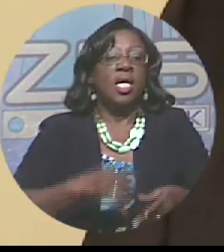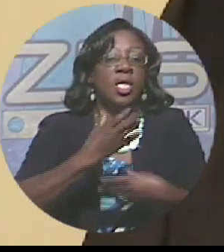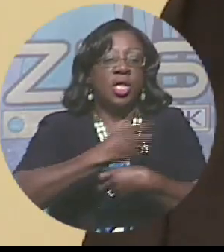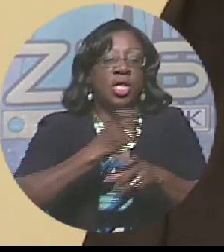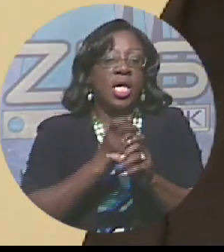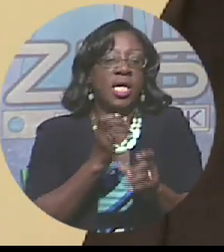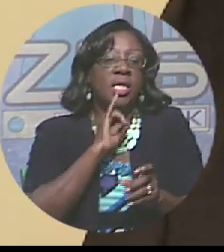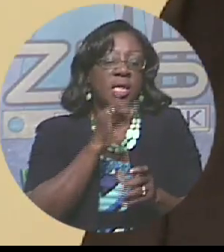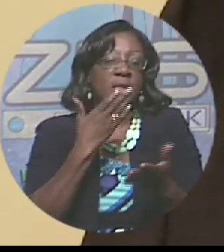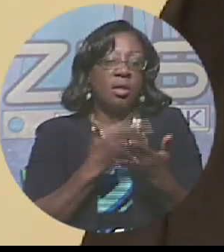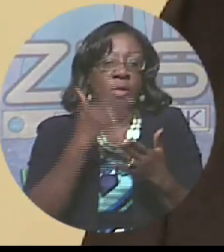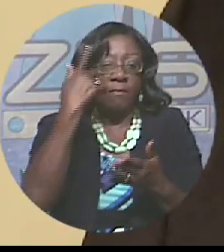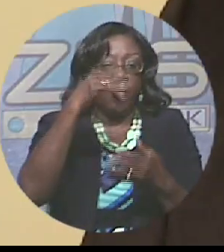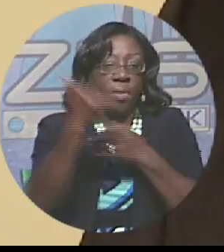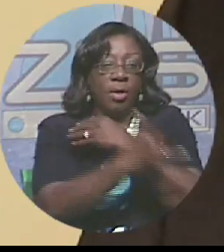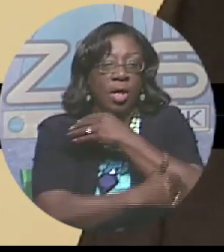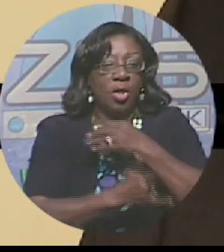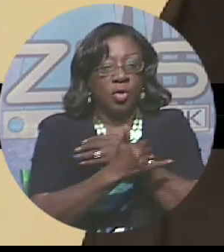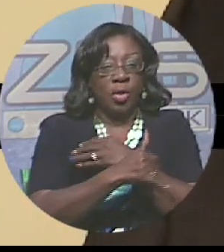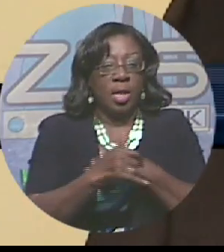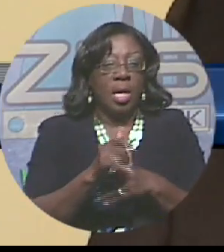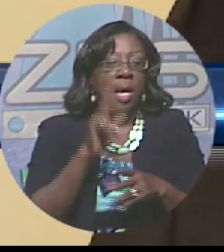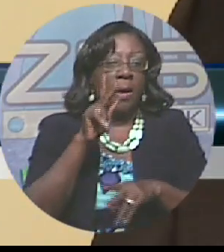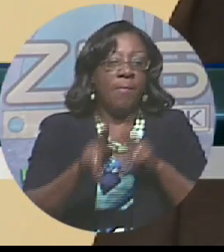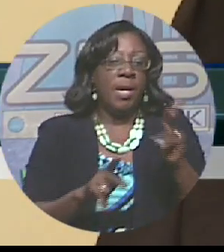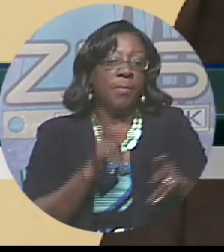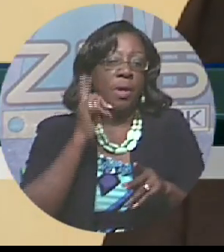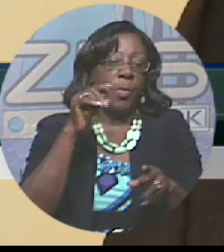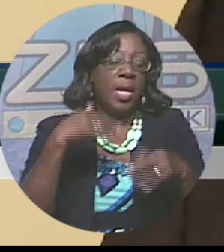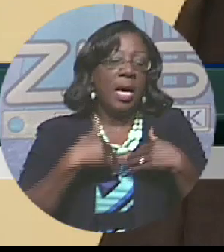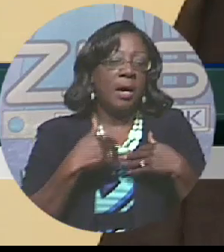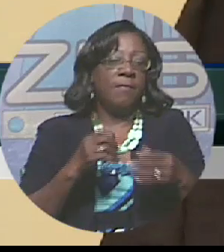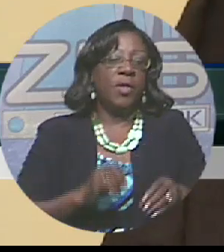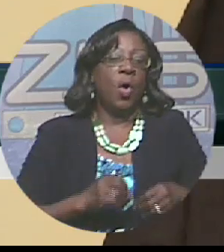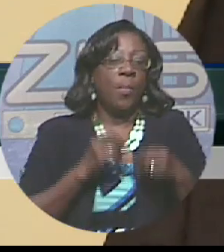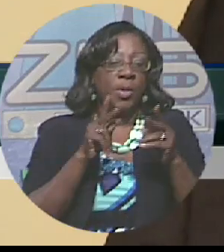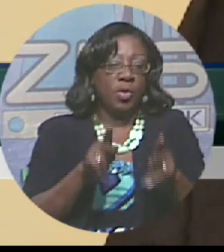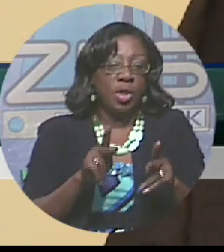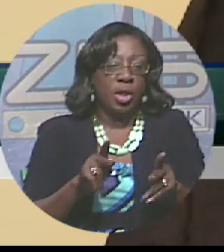People have the opportunity to vote for something which is